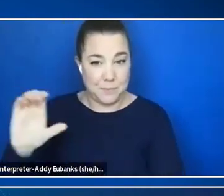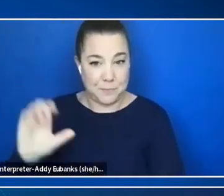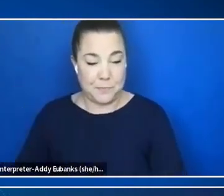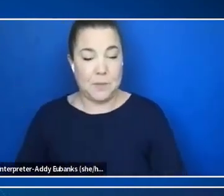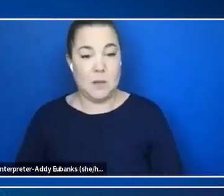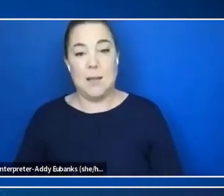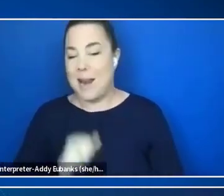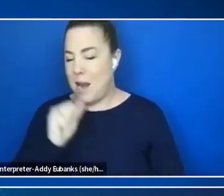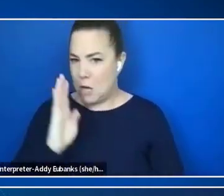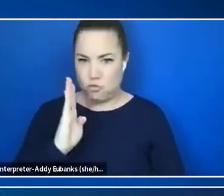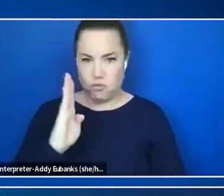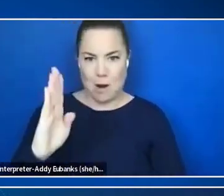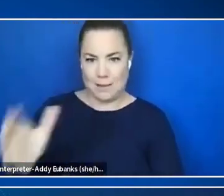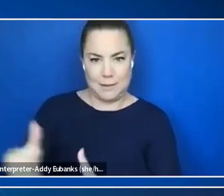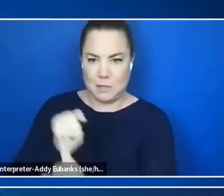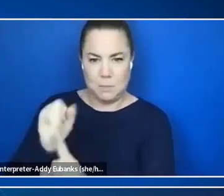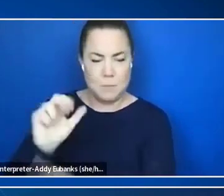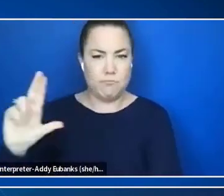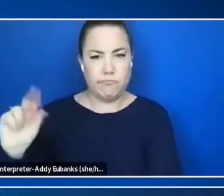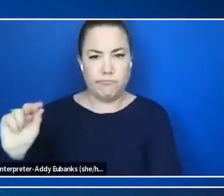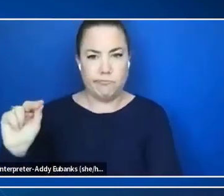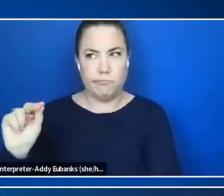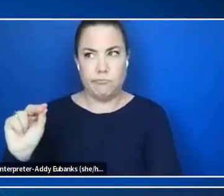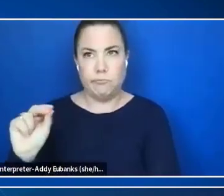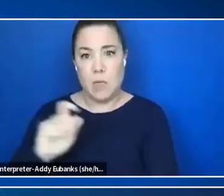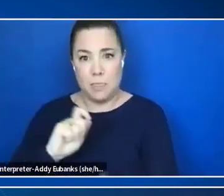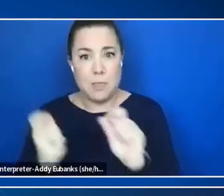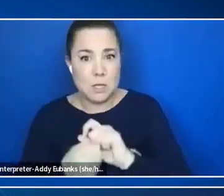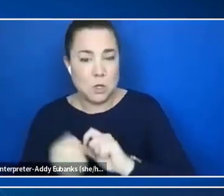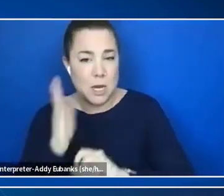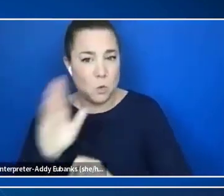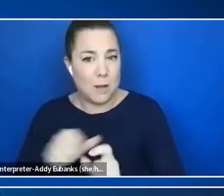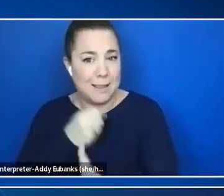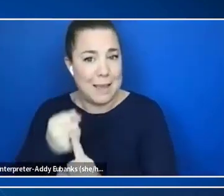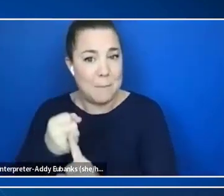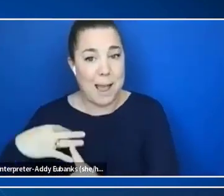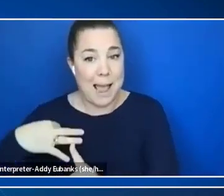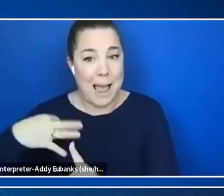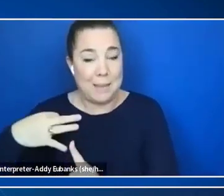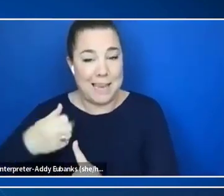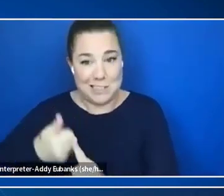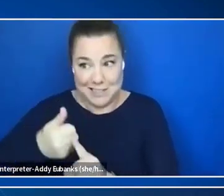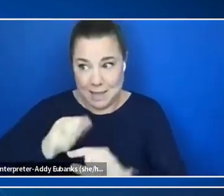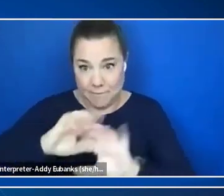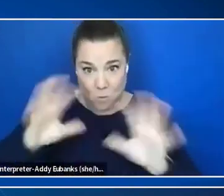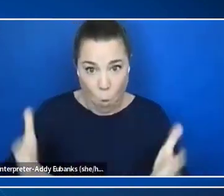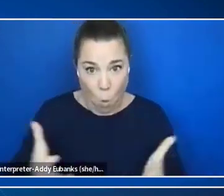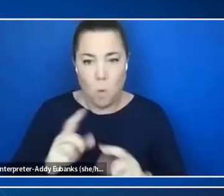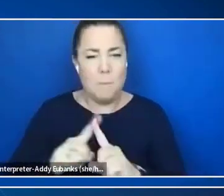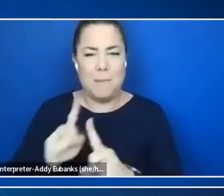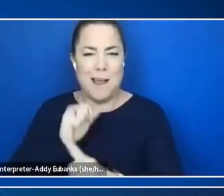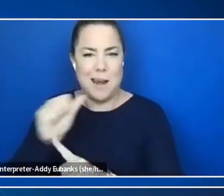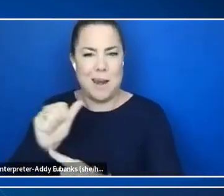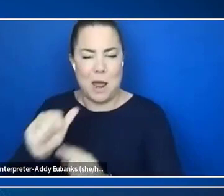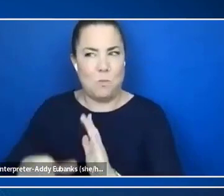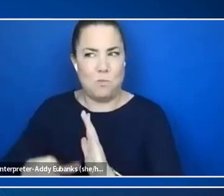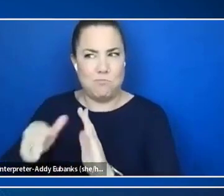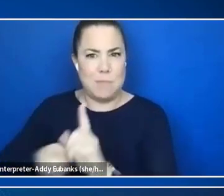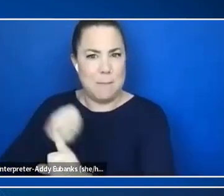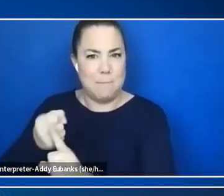directly affect that. I mean, the changes will affect the application as a whole the way it does other ones, but it's not affecting review